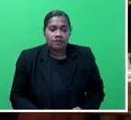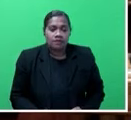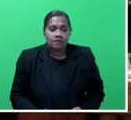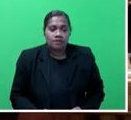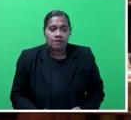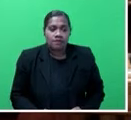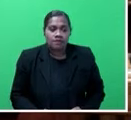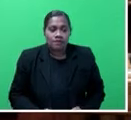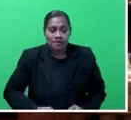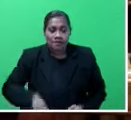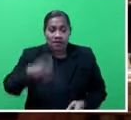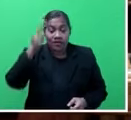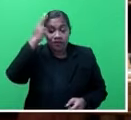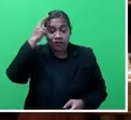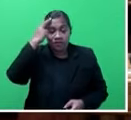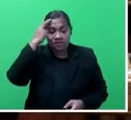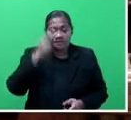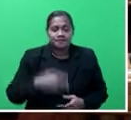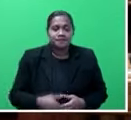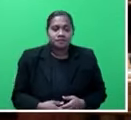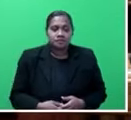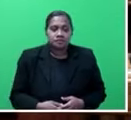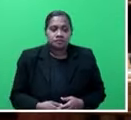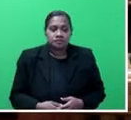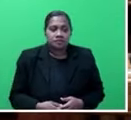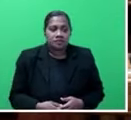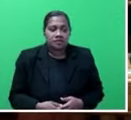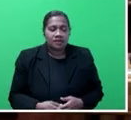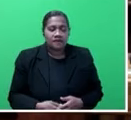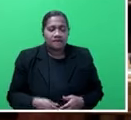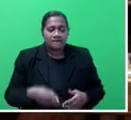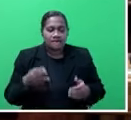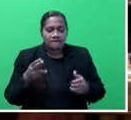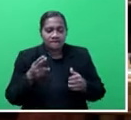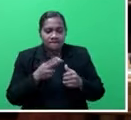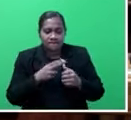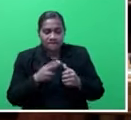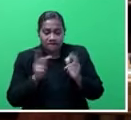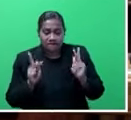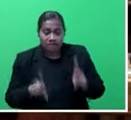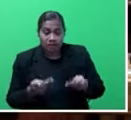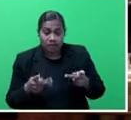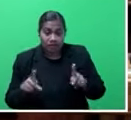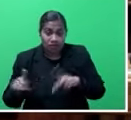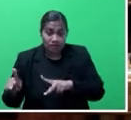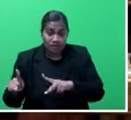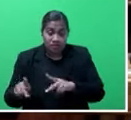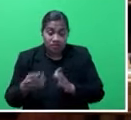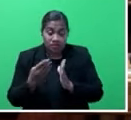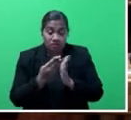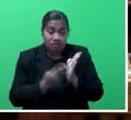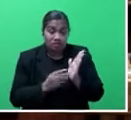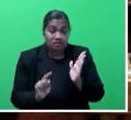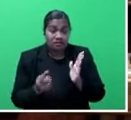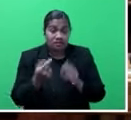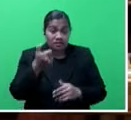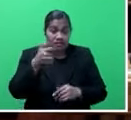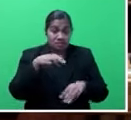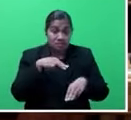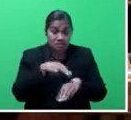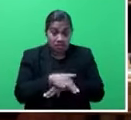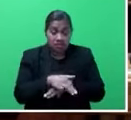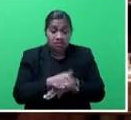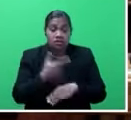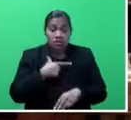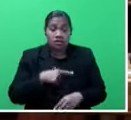the reasons. The favorable fiscal performance relative to the budget for the first 6 months was largely due